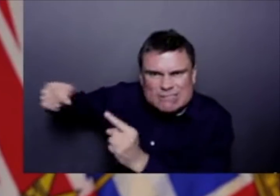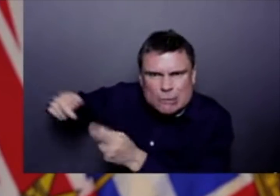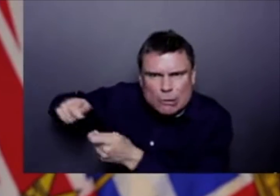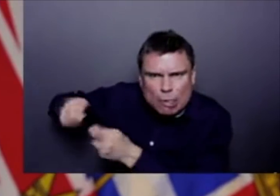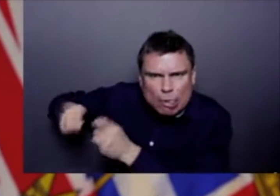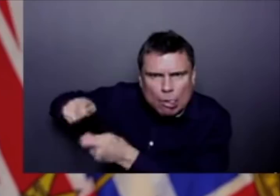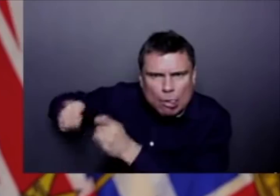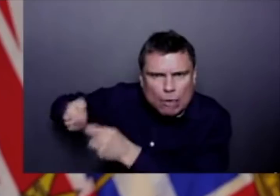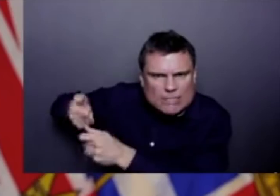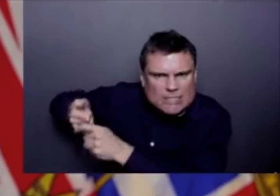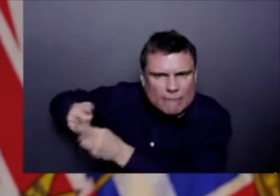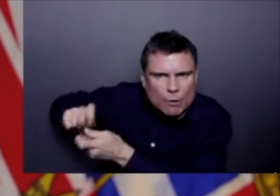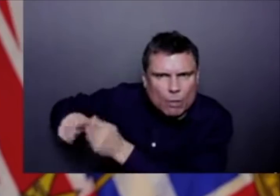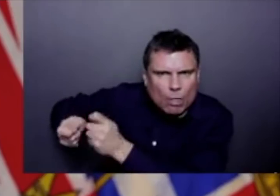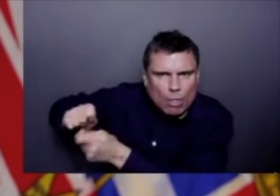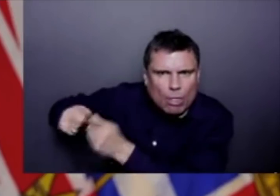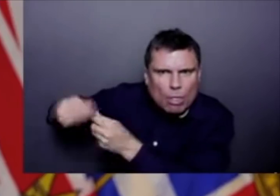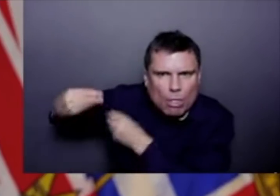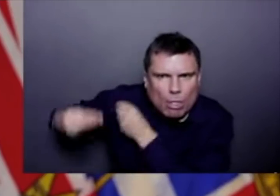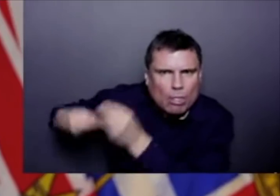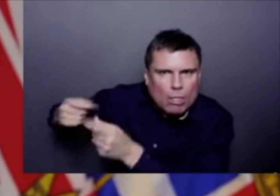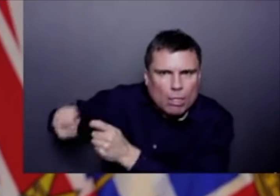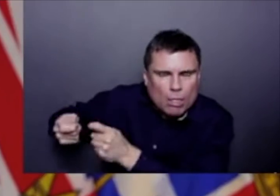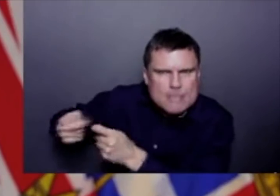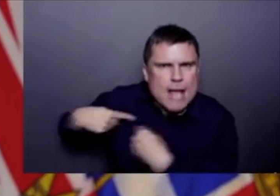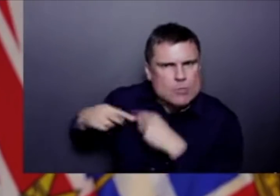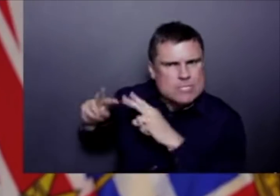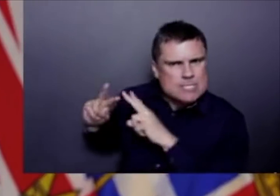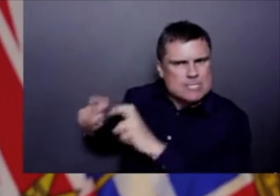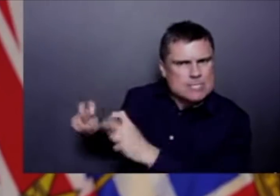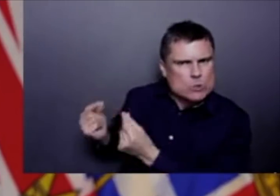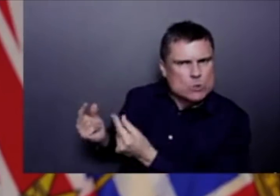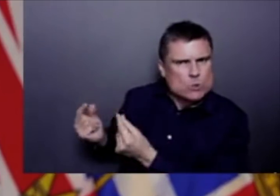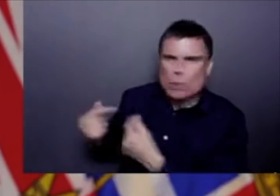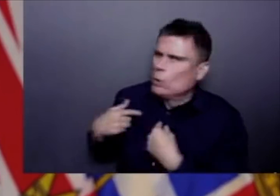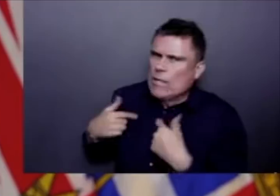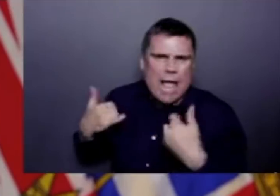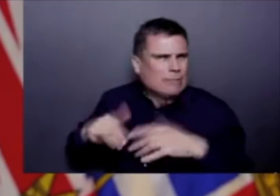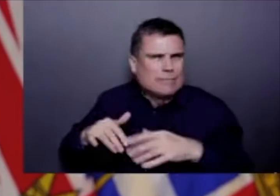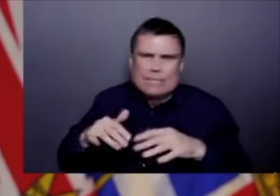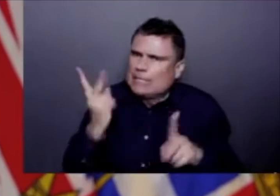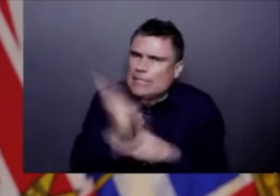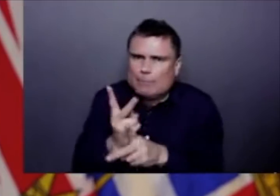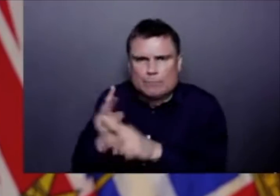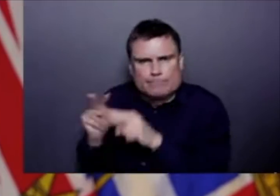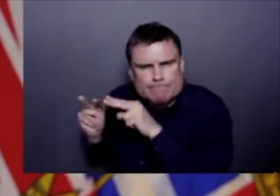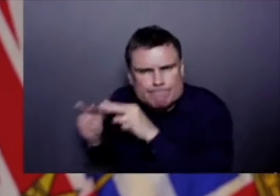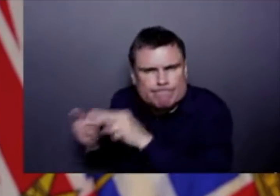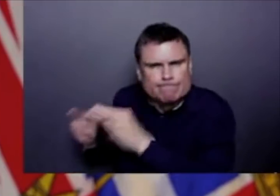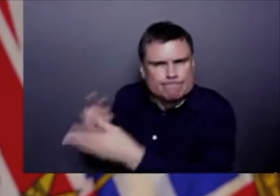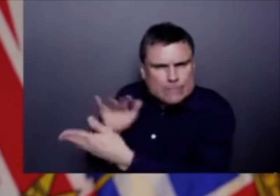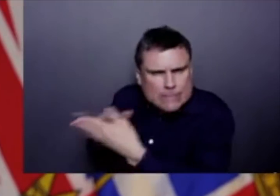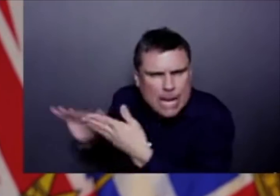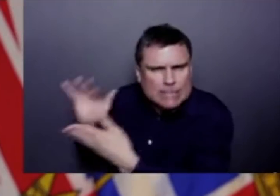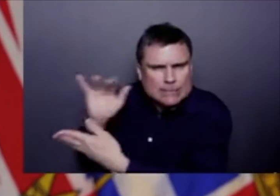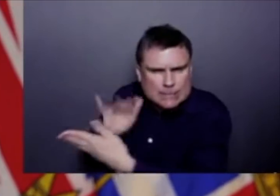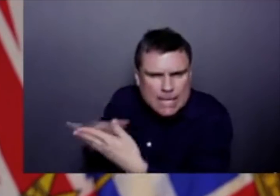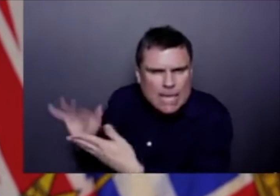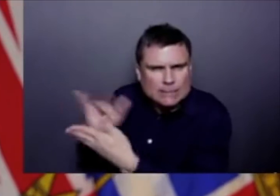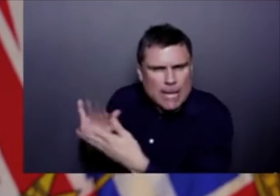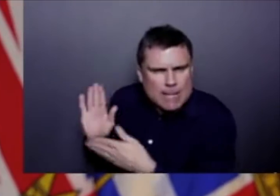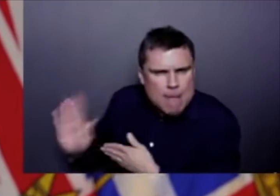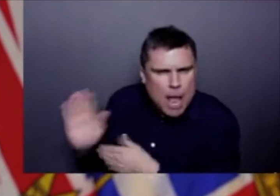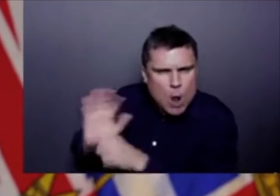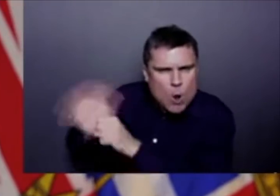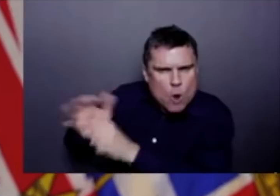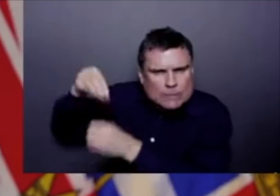cases out there, are things we are investigating. And absolutely, if we start to seeing spread more rapidly and more